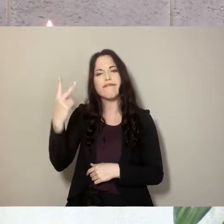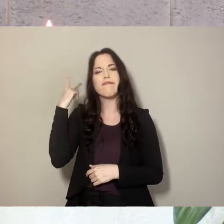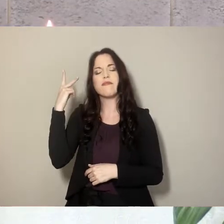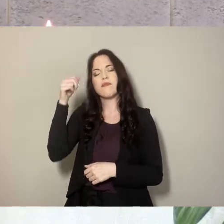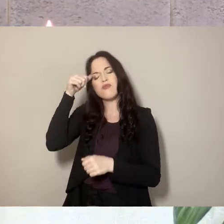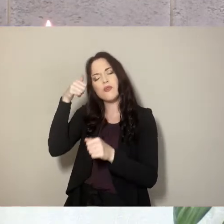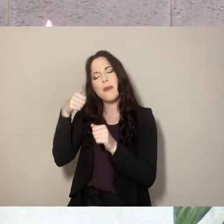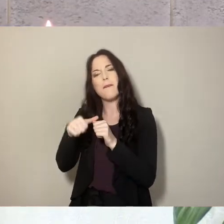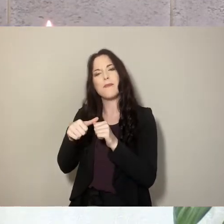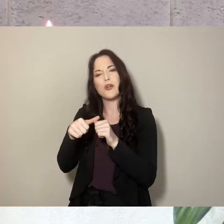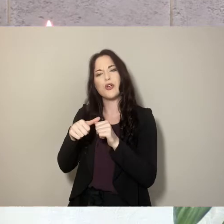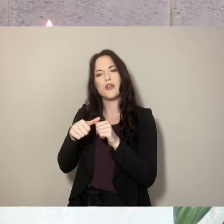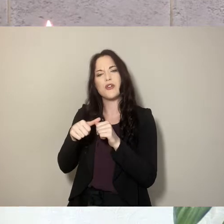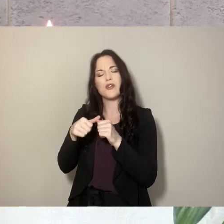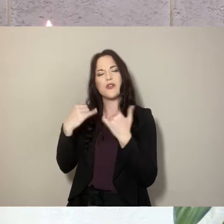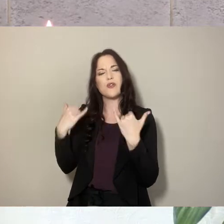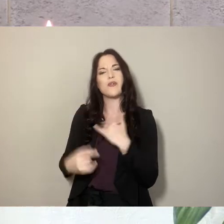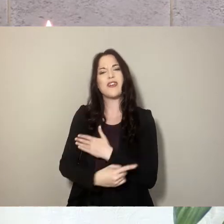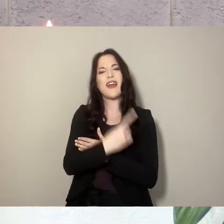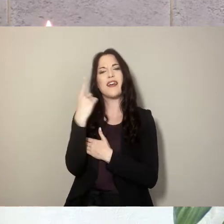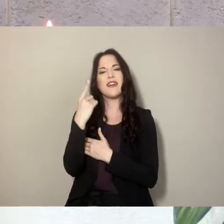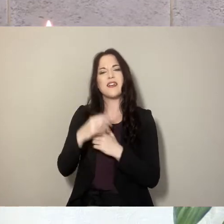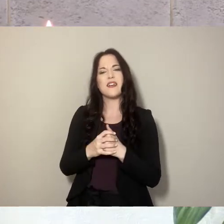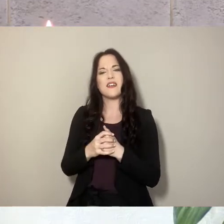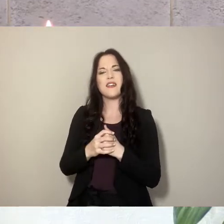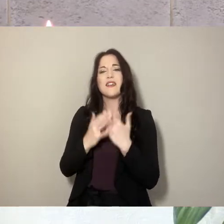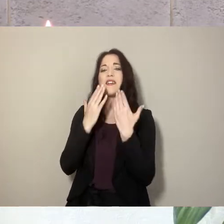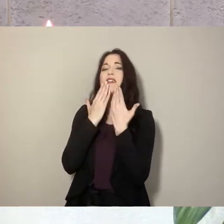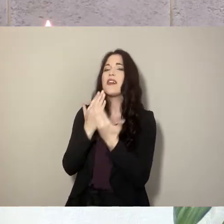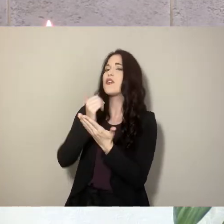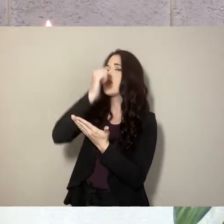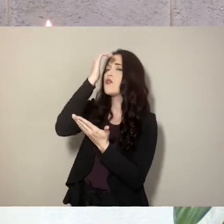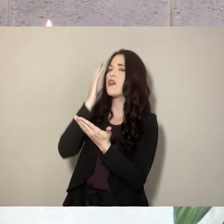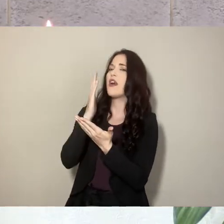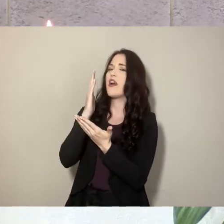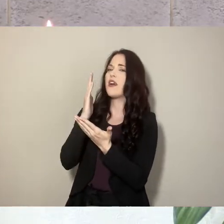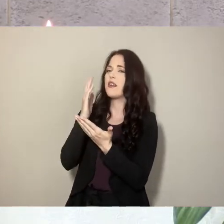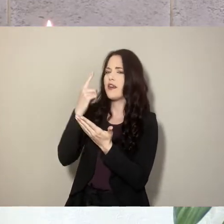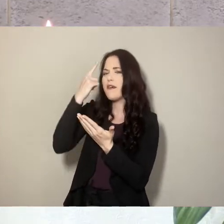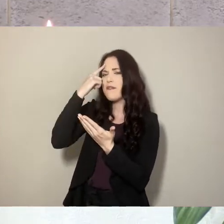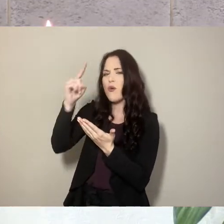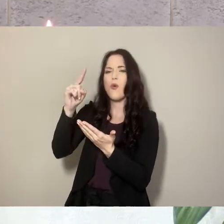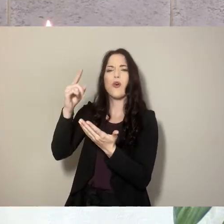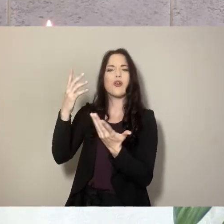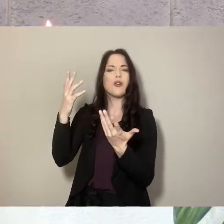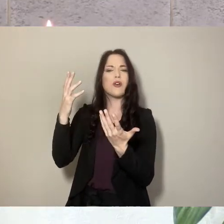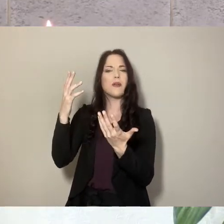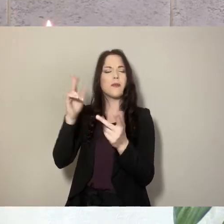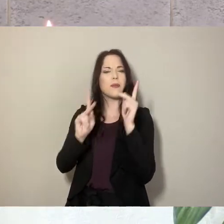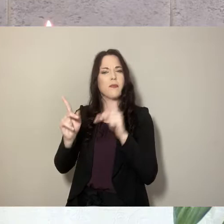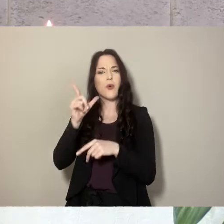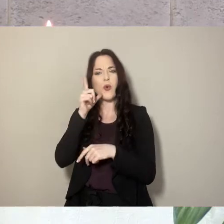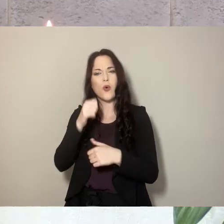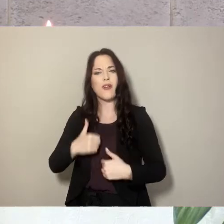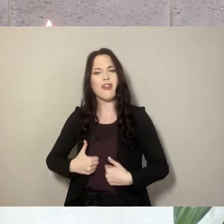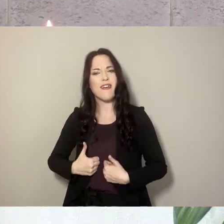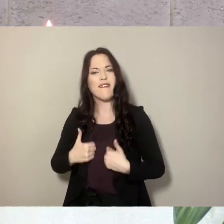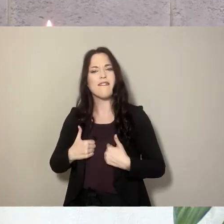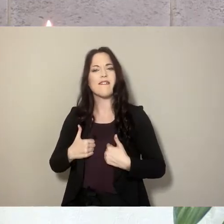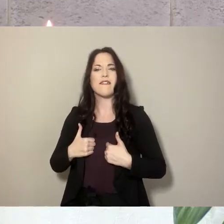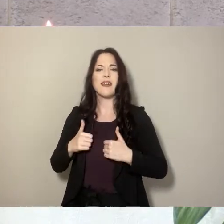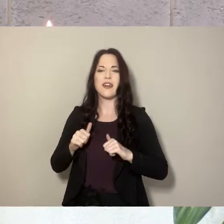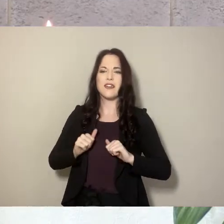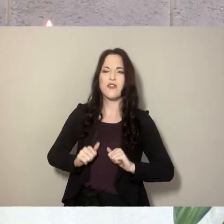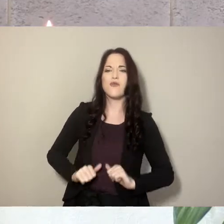memorialize. God, thank you for those who live and give a life